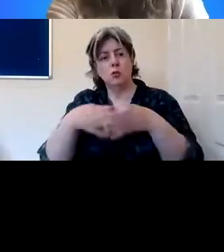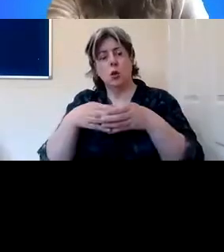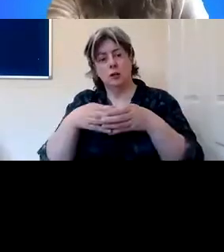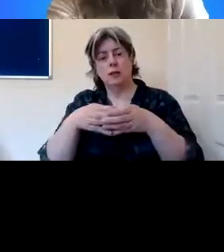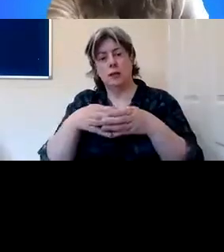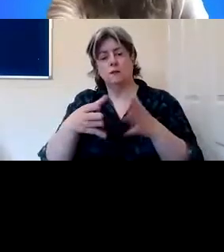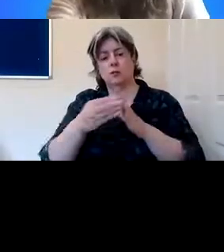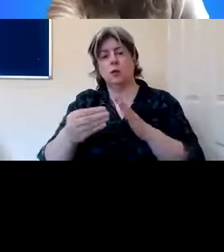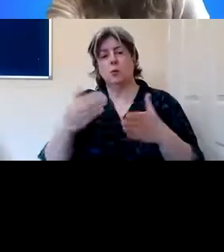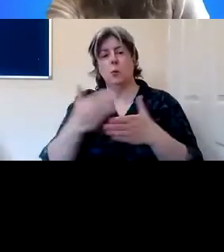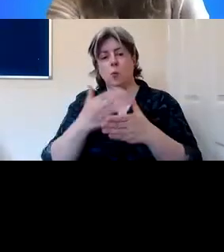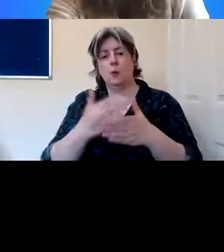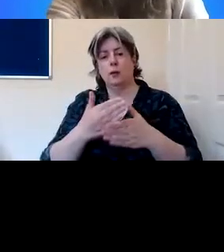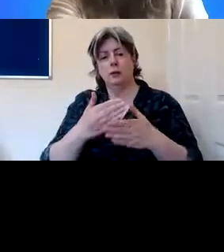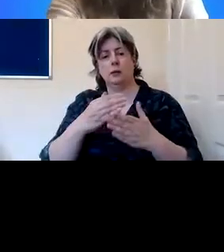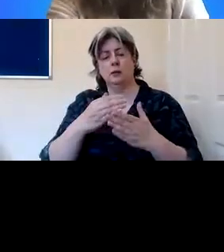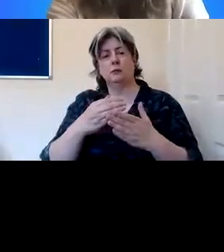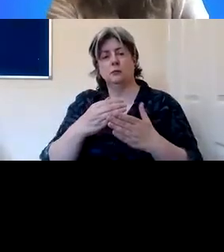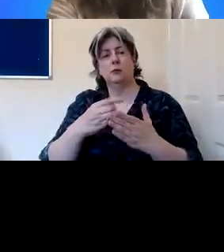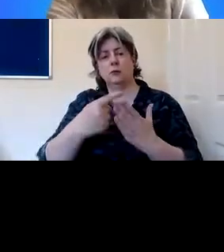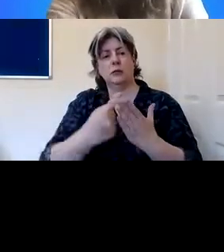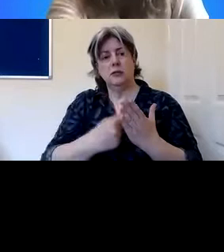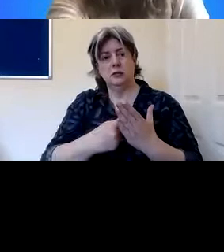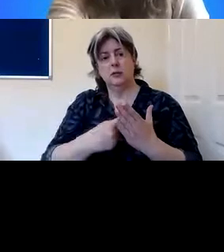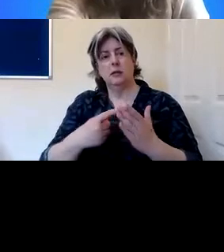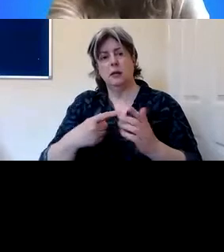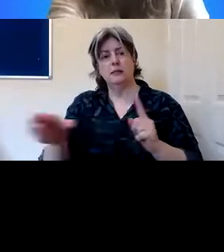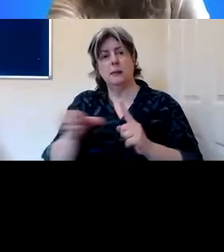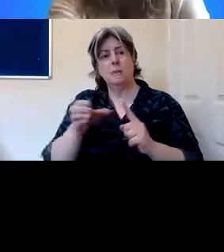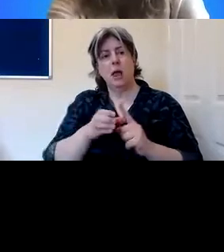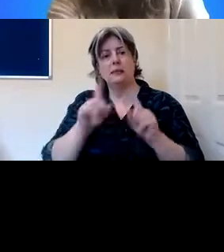conditions, including supply teacher employment. So we do recognise